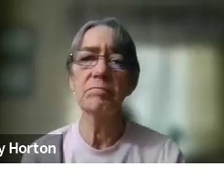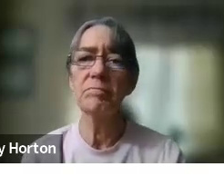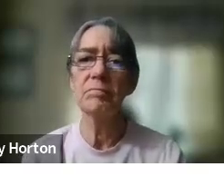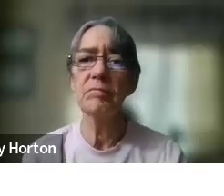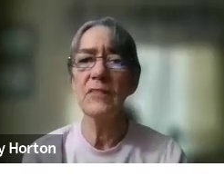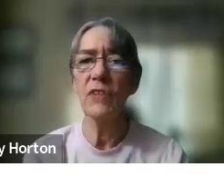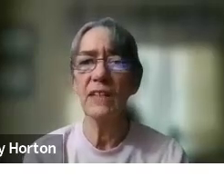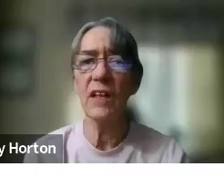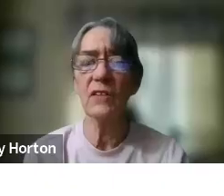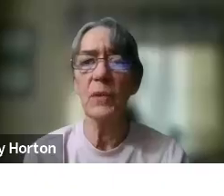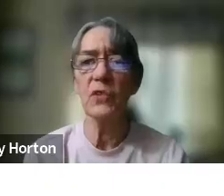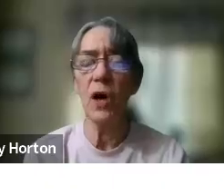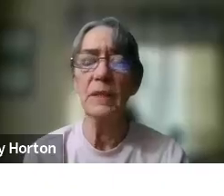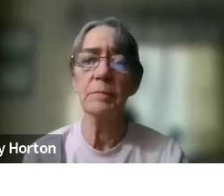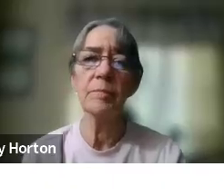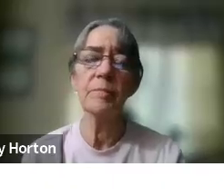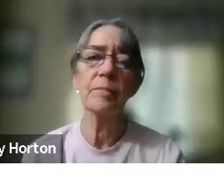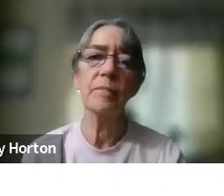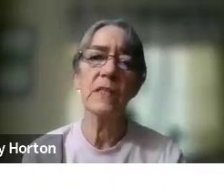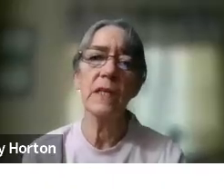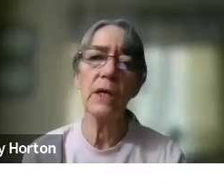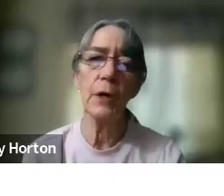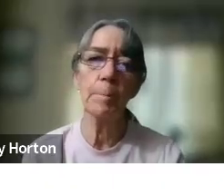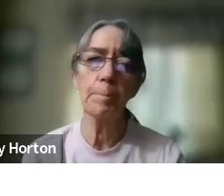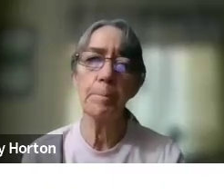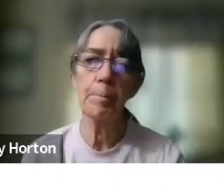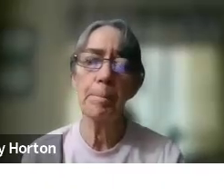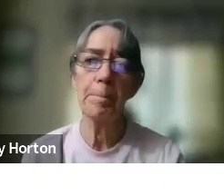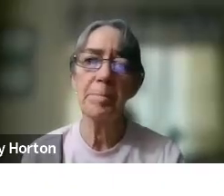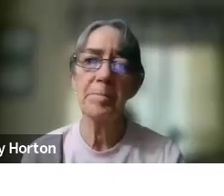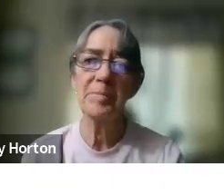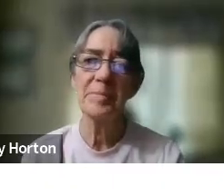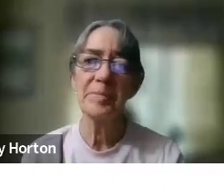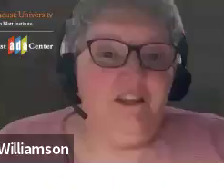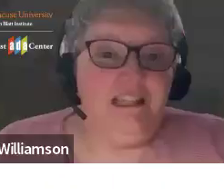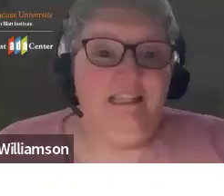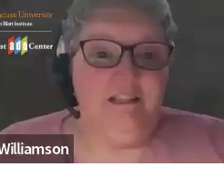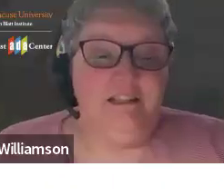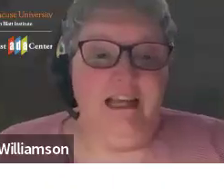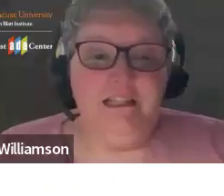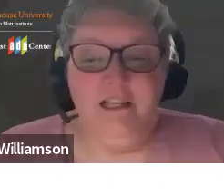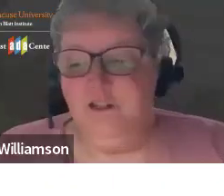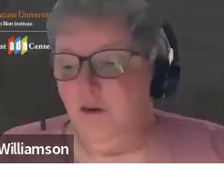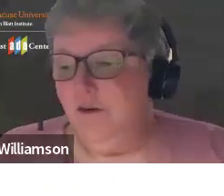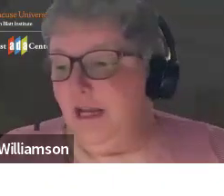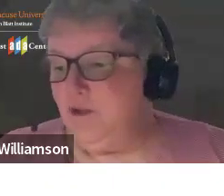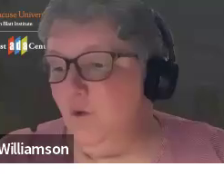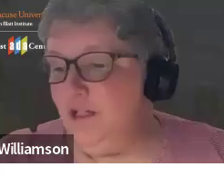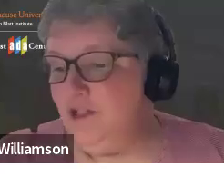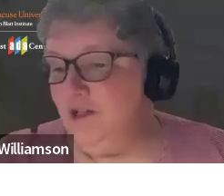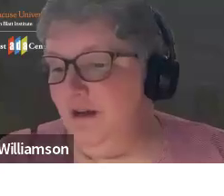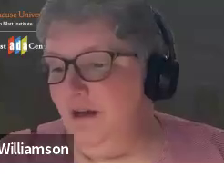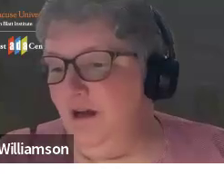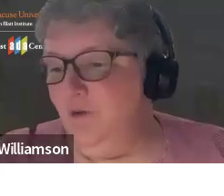that's not the most common scenario. Oh. Well, actually, this leads us nicely into our